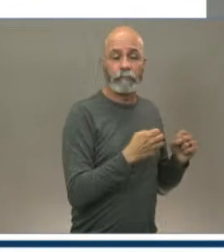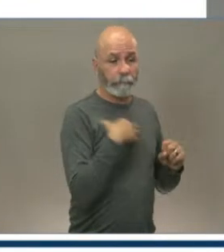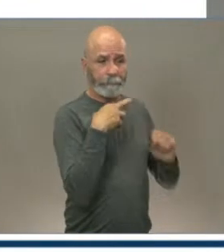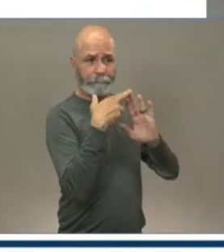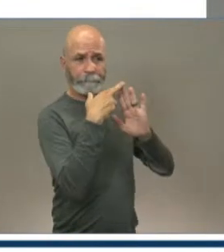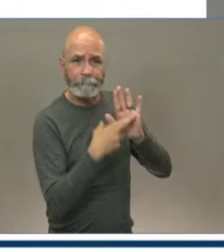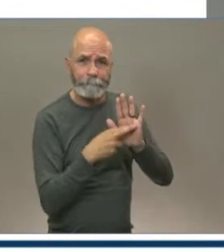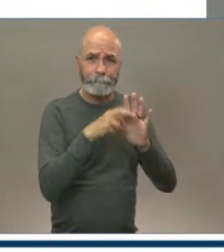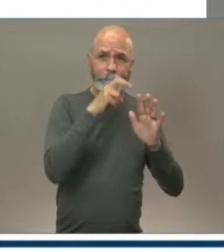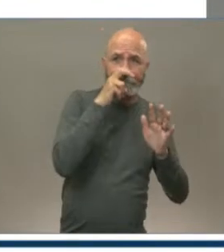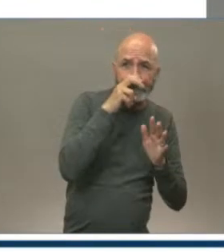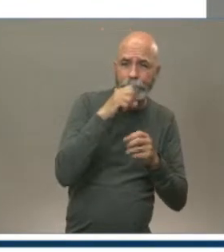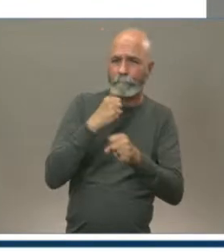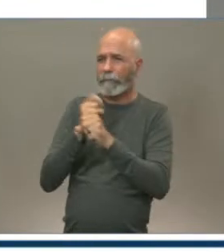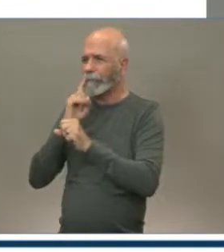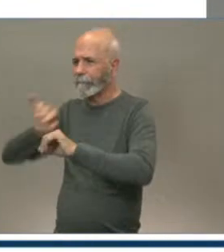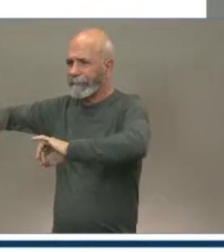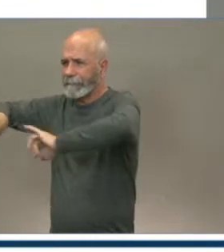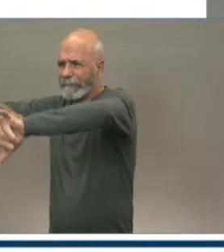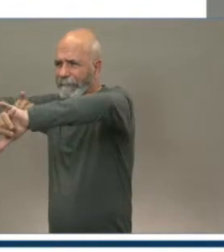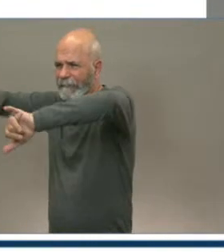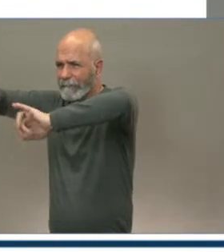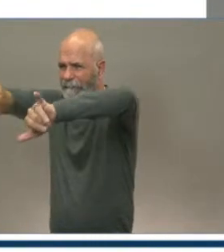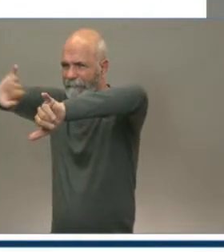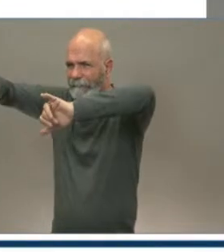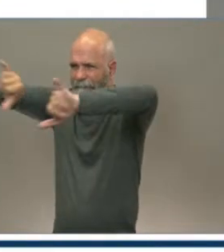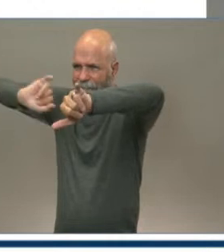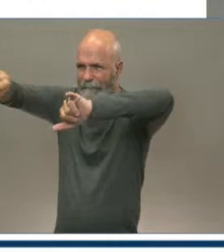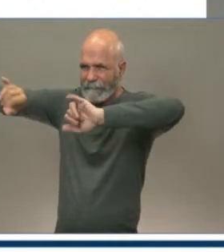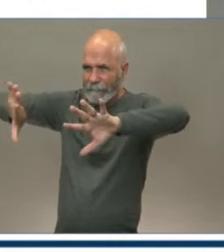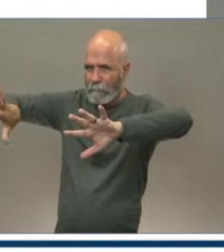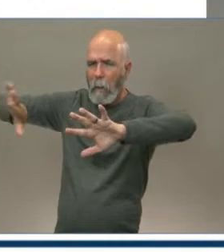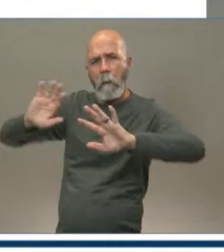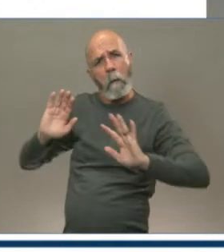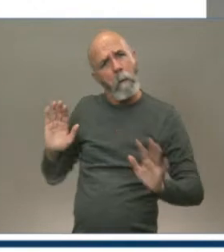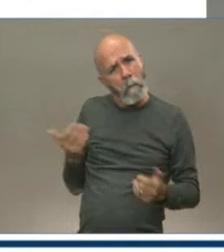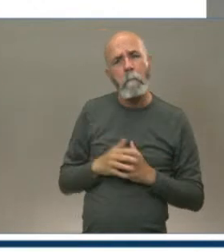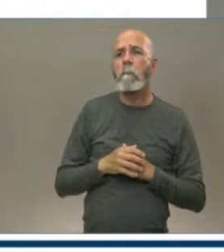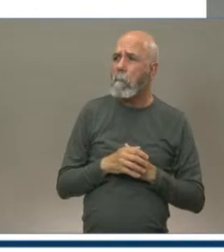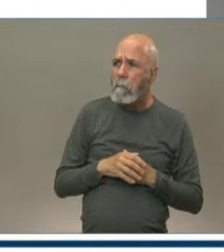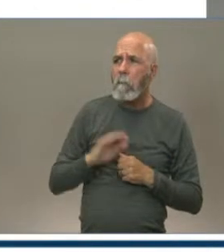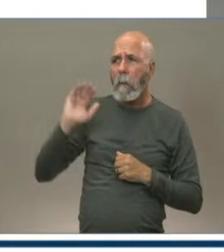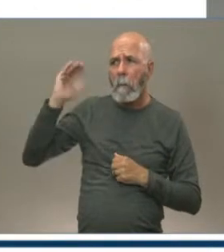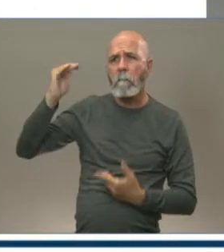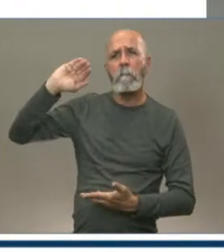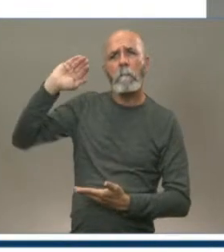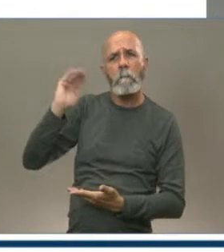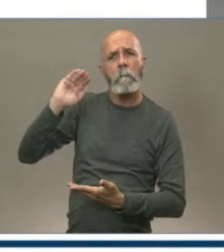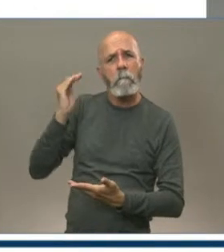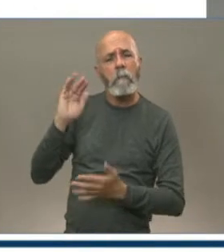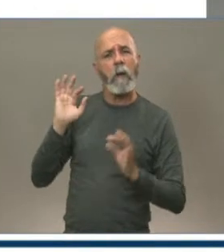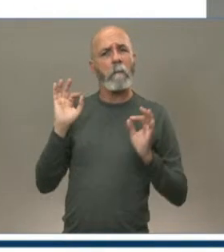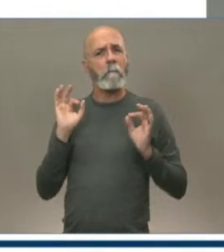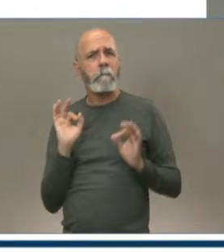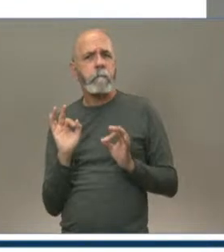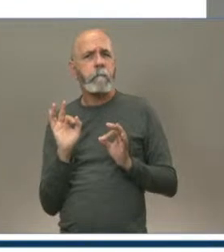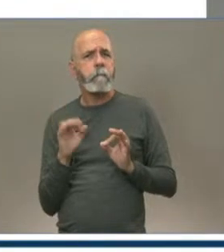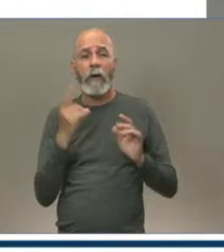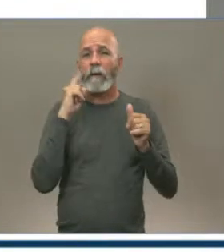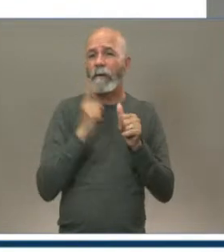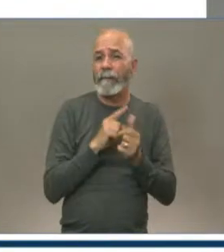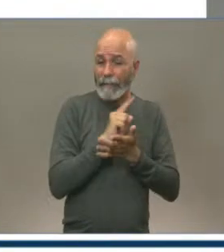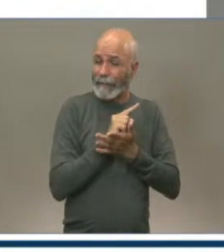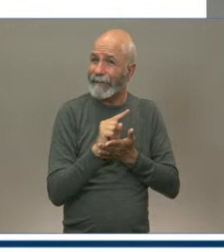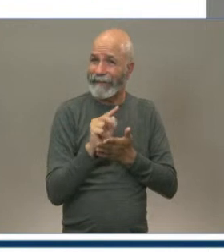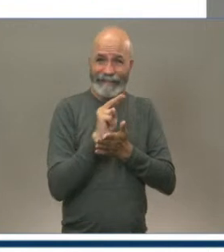from each other much more. So we are starting to see the impact of the first 2 weeks of our provincial lockdown.